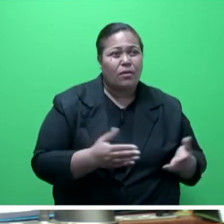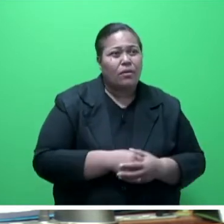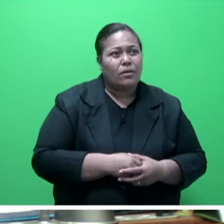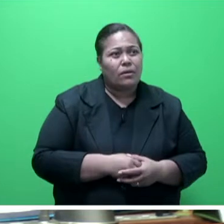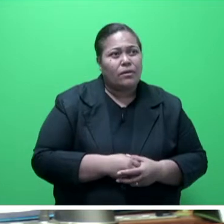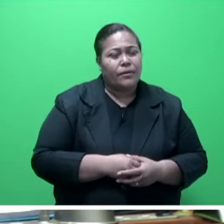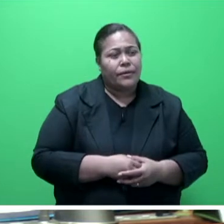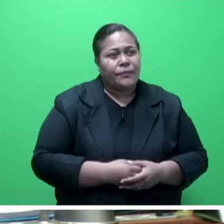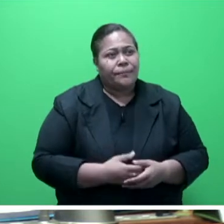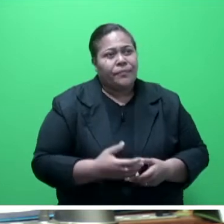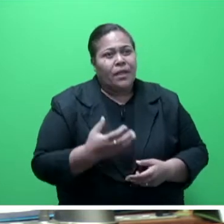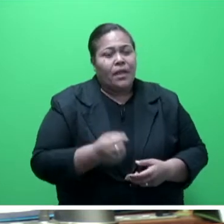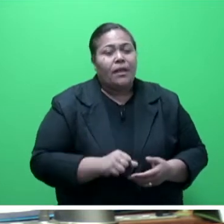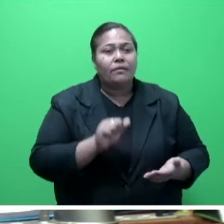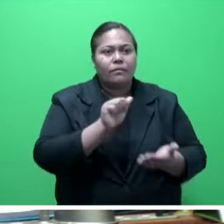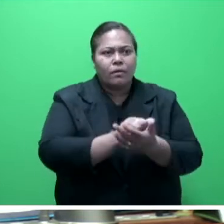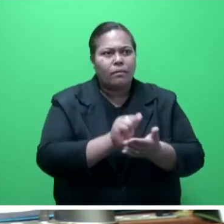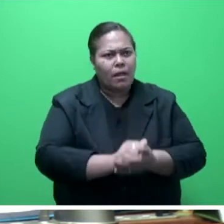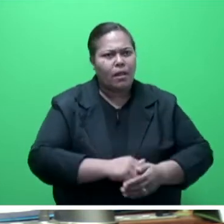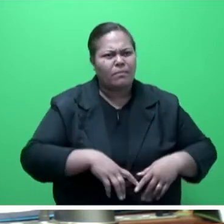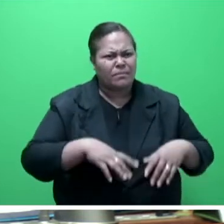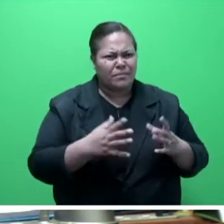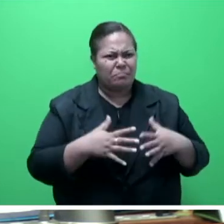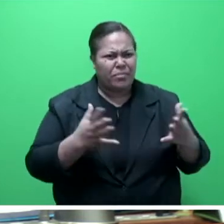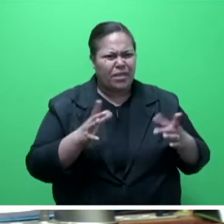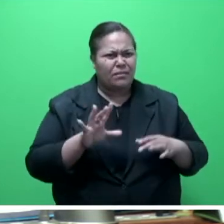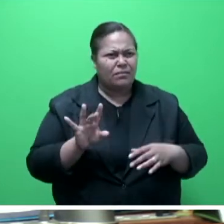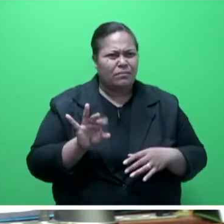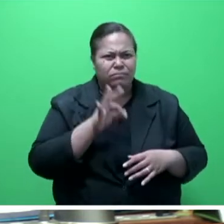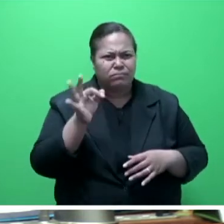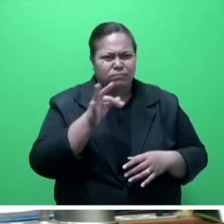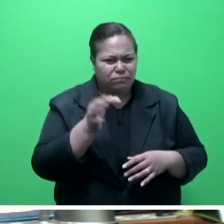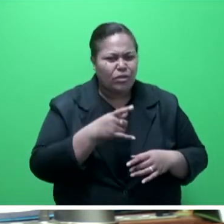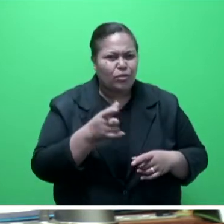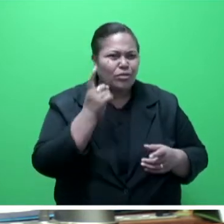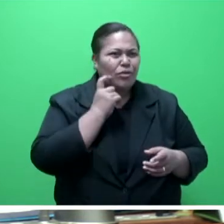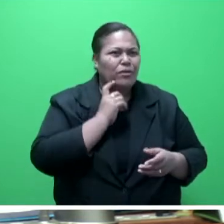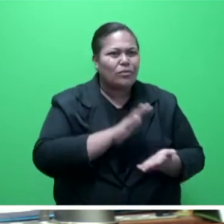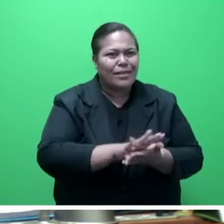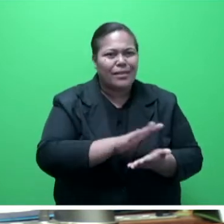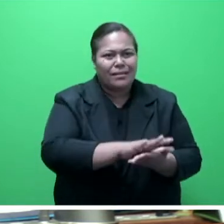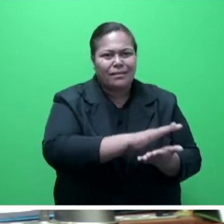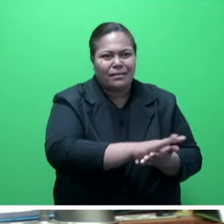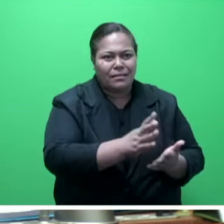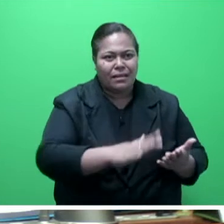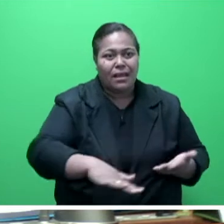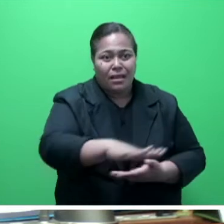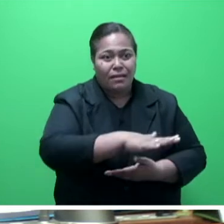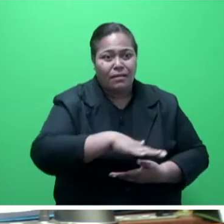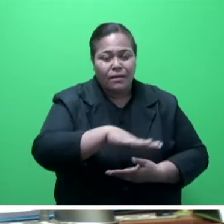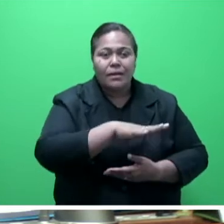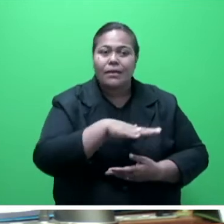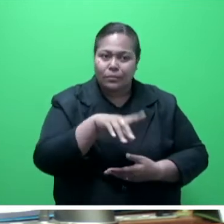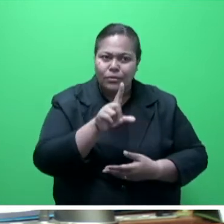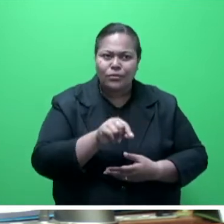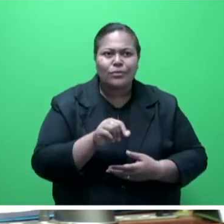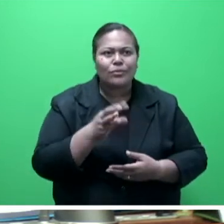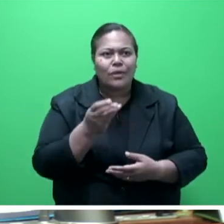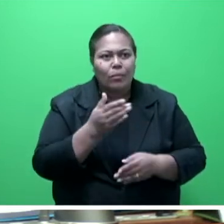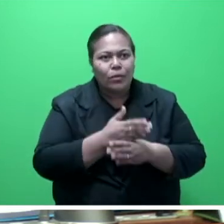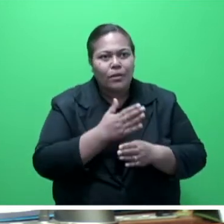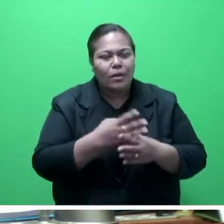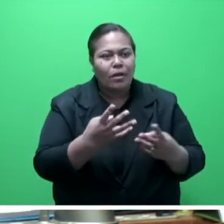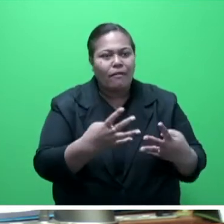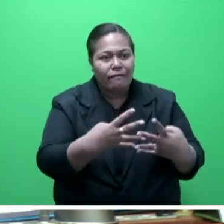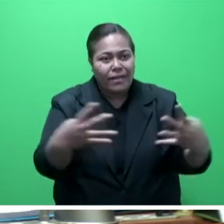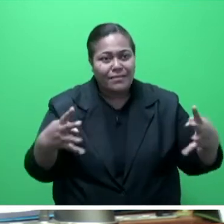so we are trying to debark them and clear the pasture. We have done quite a bit of work in fencing, doing double